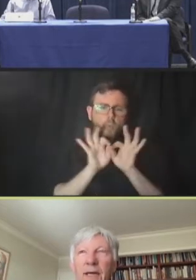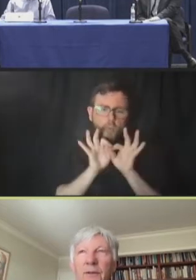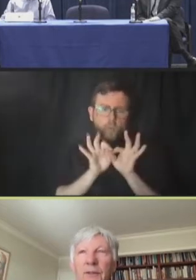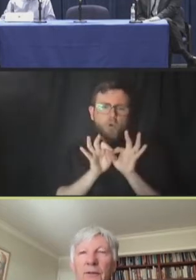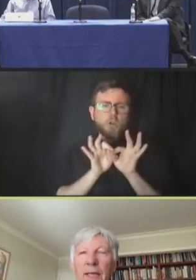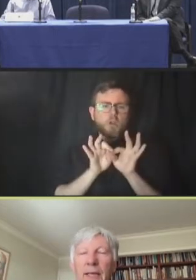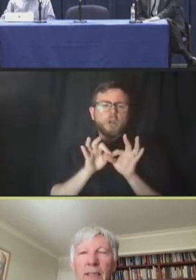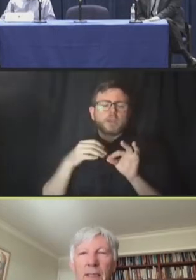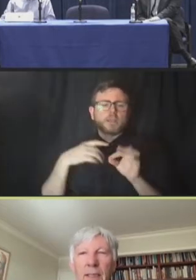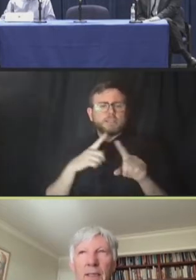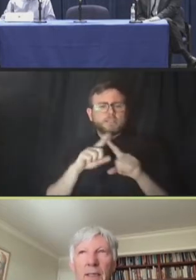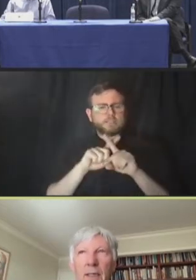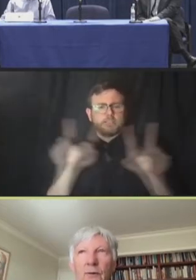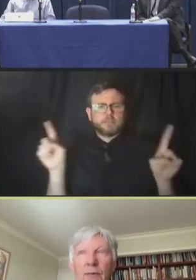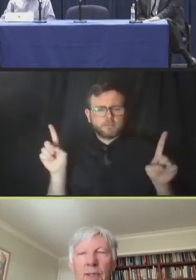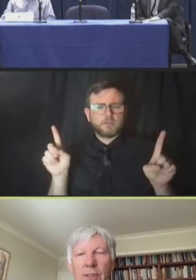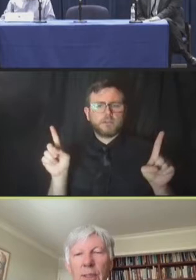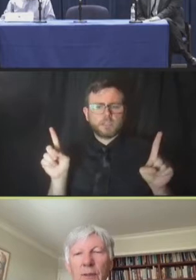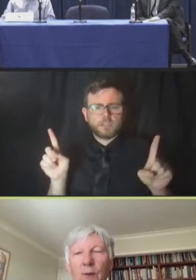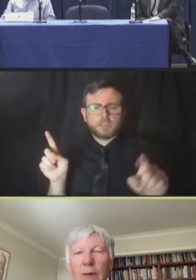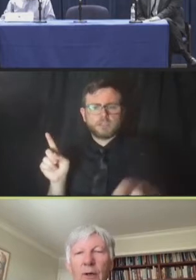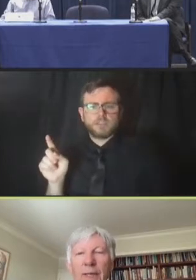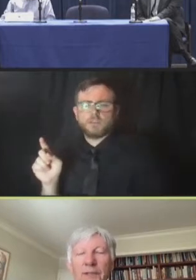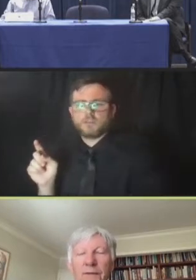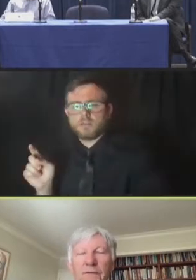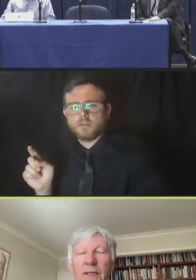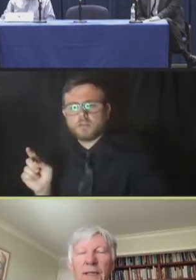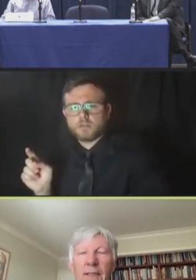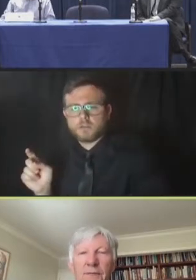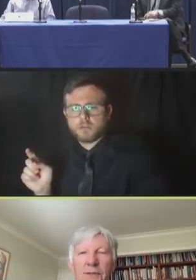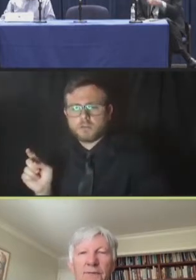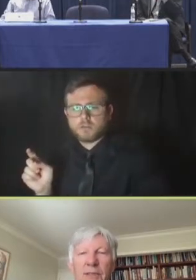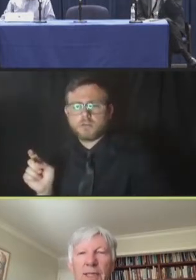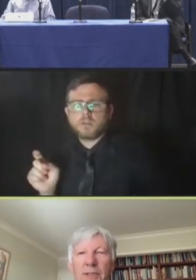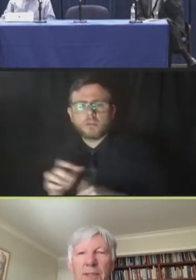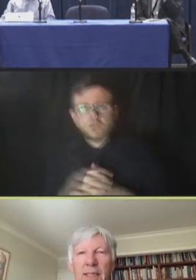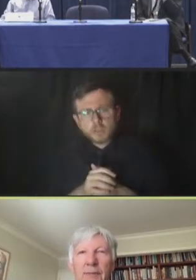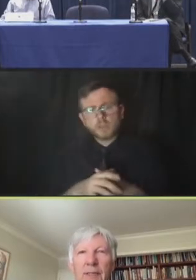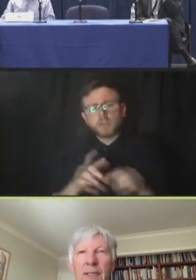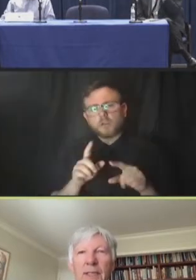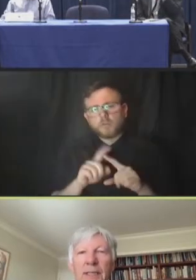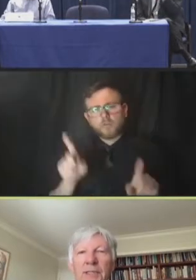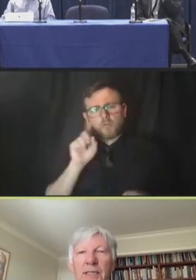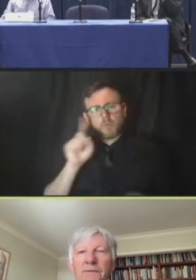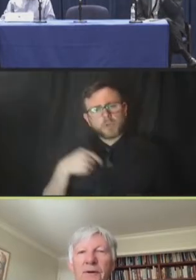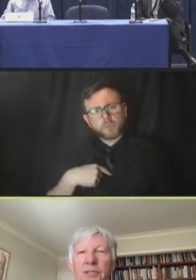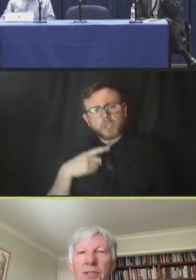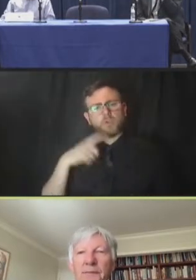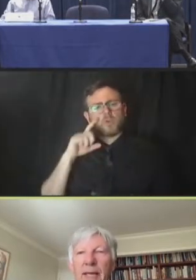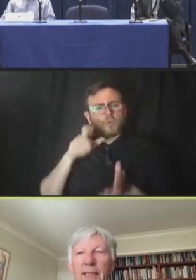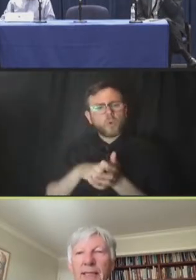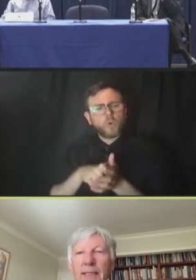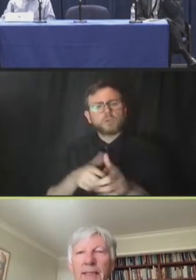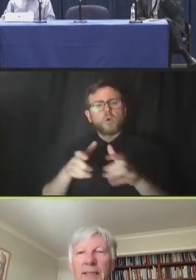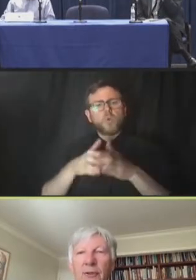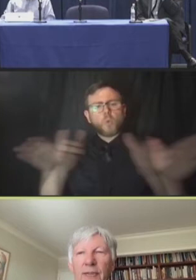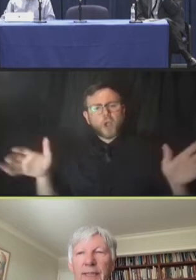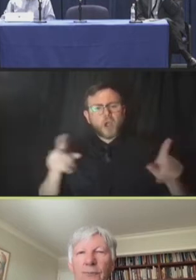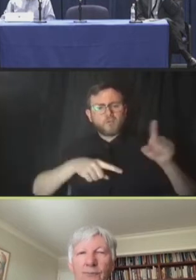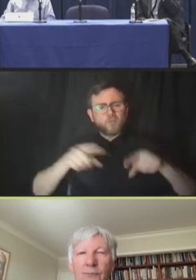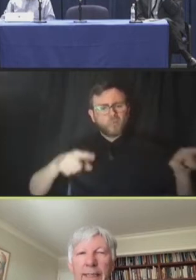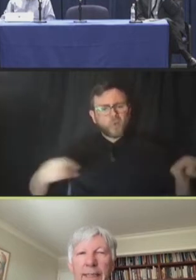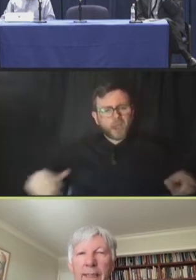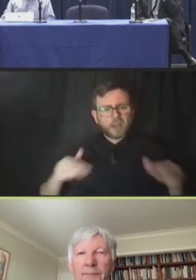in fact, when you look at it across a wider range of levels of educational attainment, it's actually very systematically,